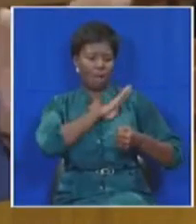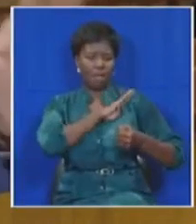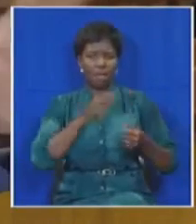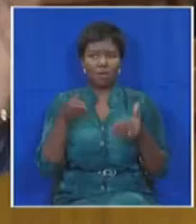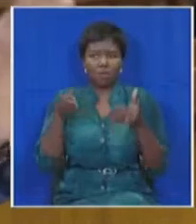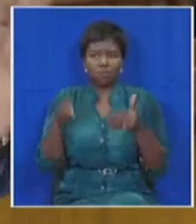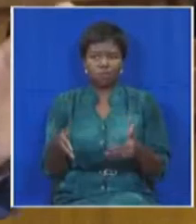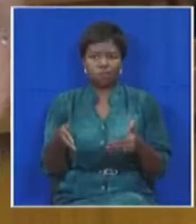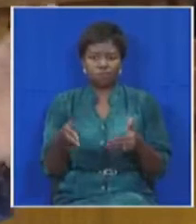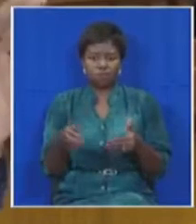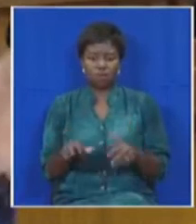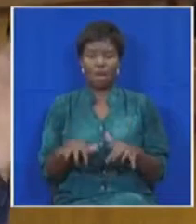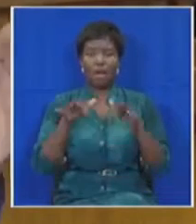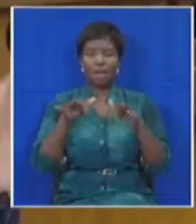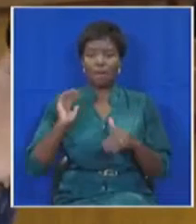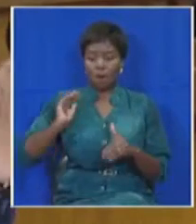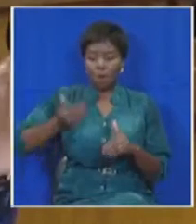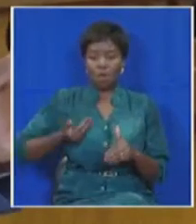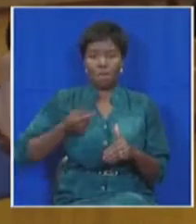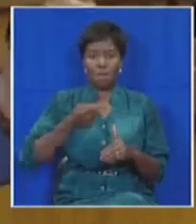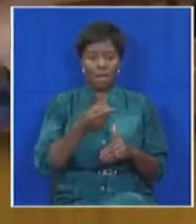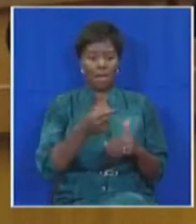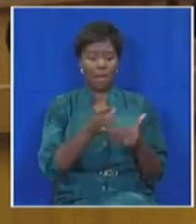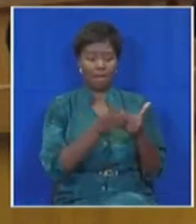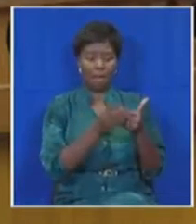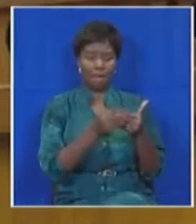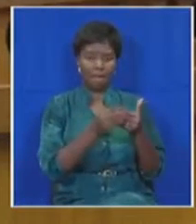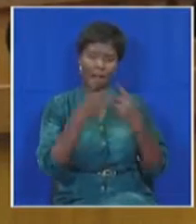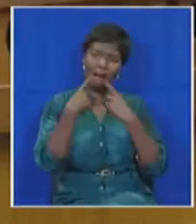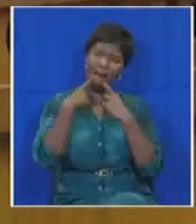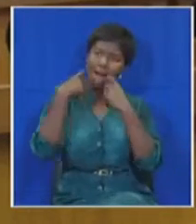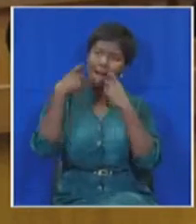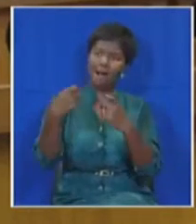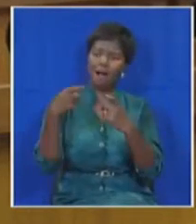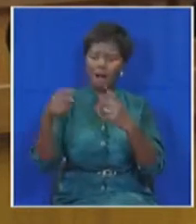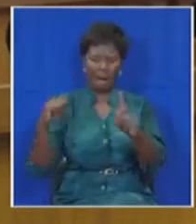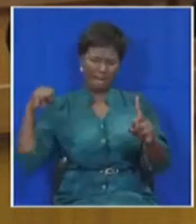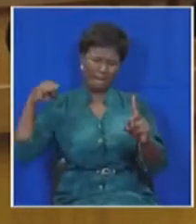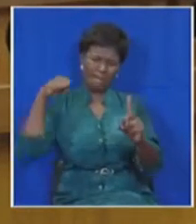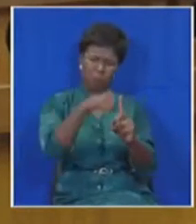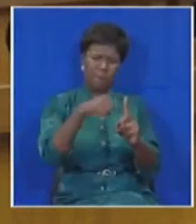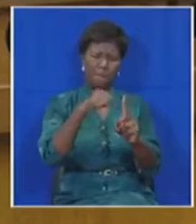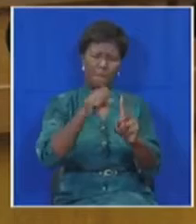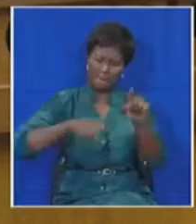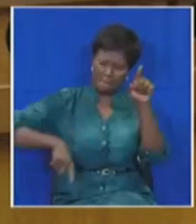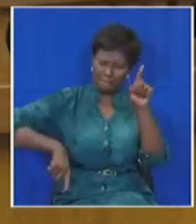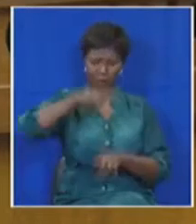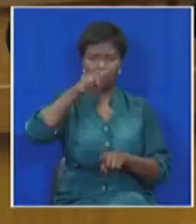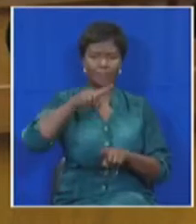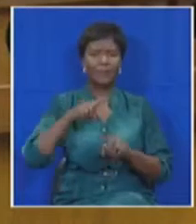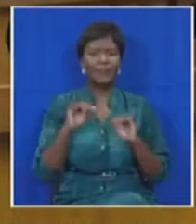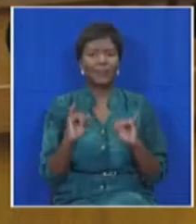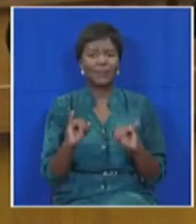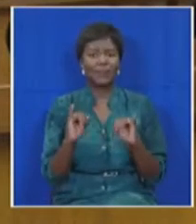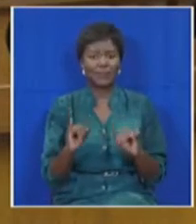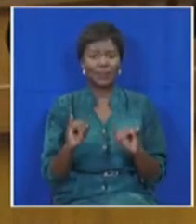screams of female members of parliament as they were being punched and kicked. Indeed, a